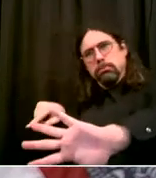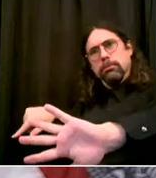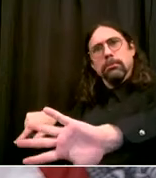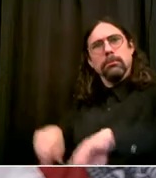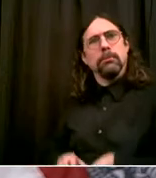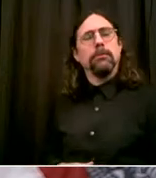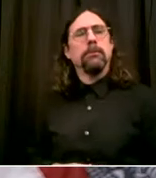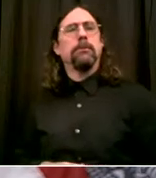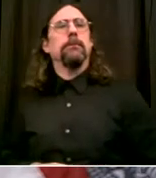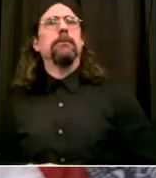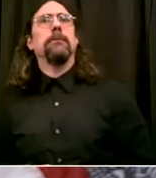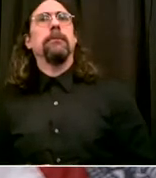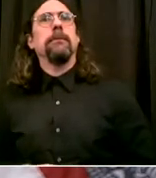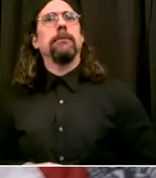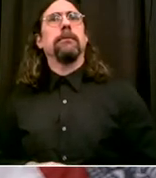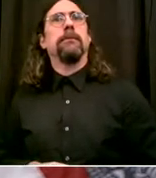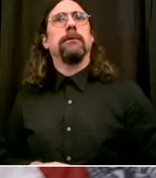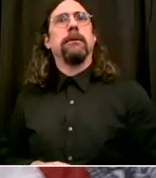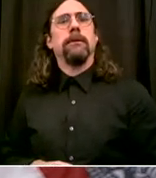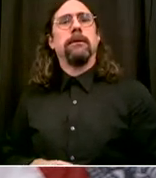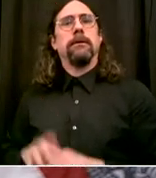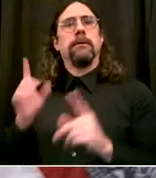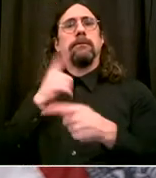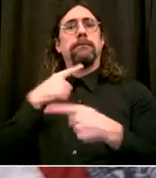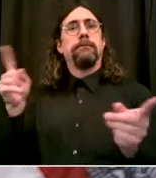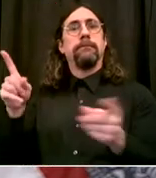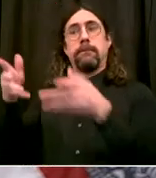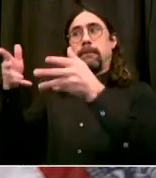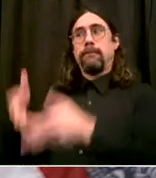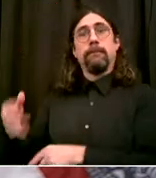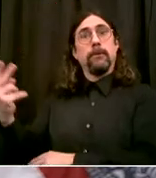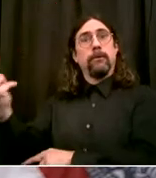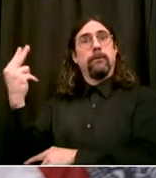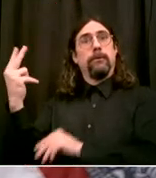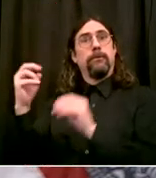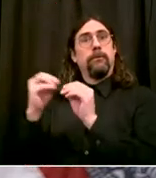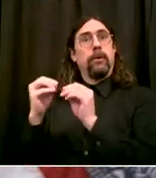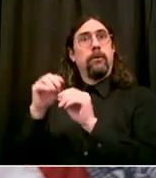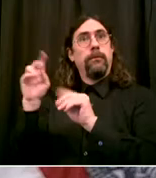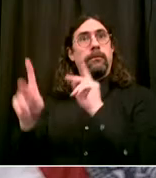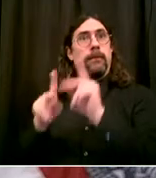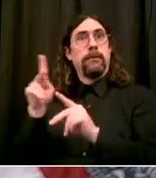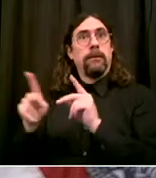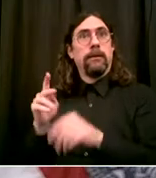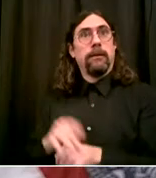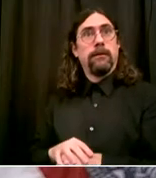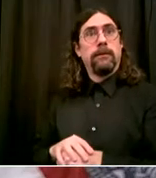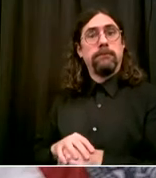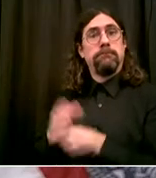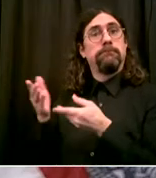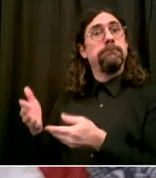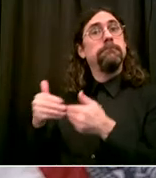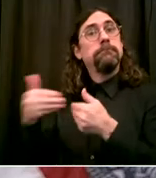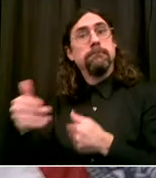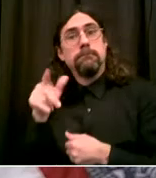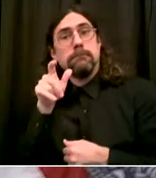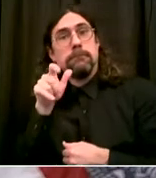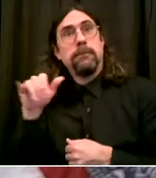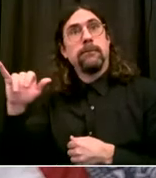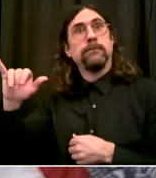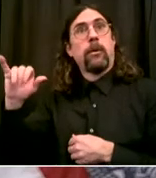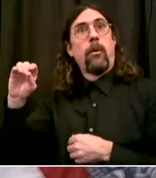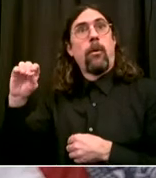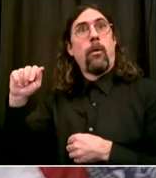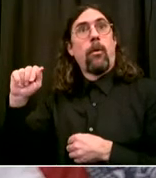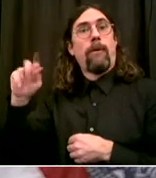Hi, Mr. Mayor. I wanted to ask Yoav, you sound like you're at the North Pole, man. What's going on? I'm at Lowe's Hardware. Actually.